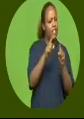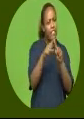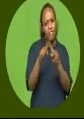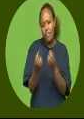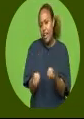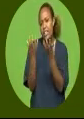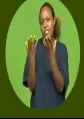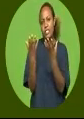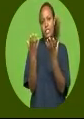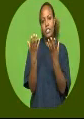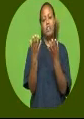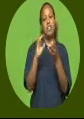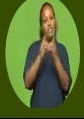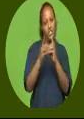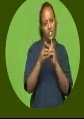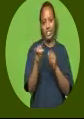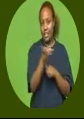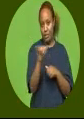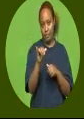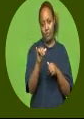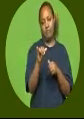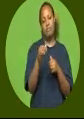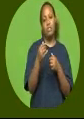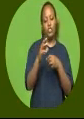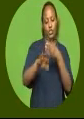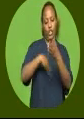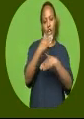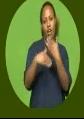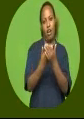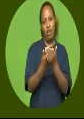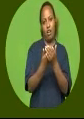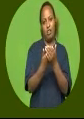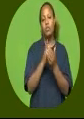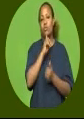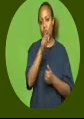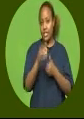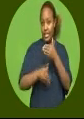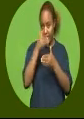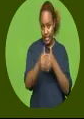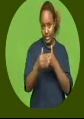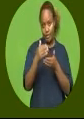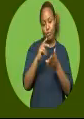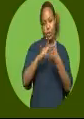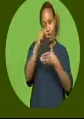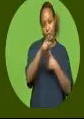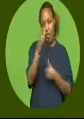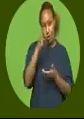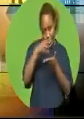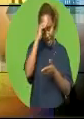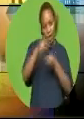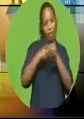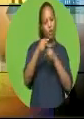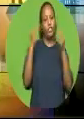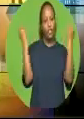truths. In our next program, you will learn about the nature, branches, and significance of